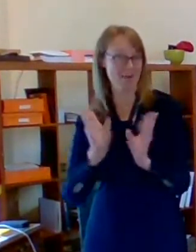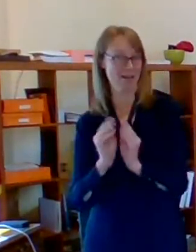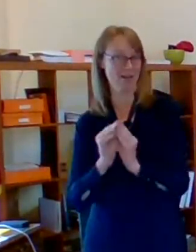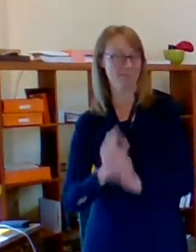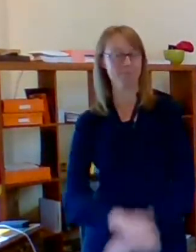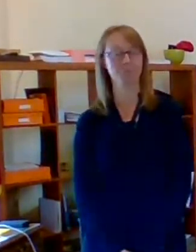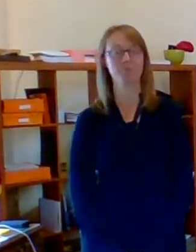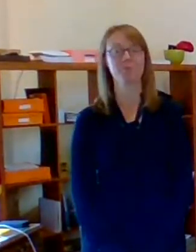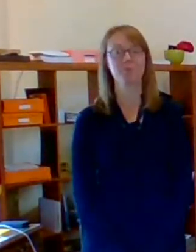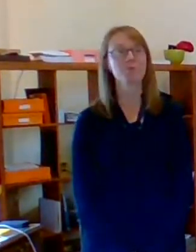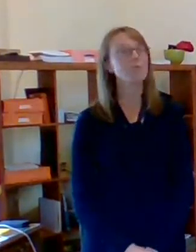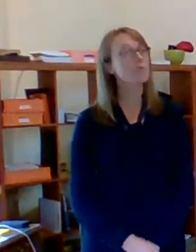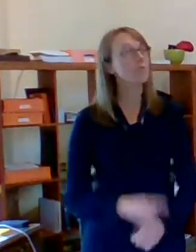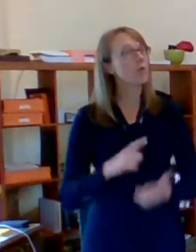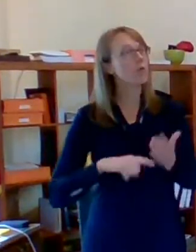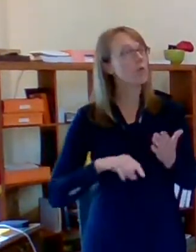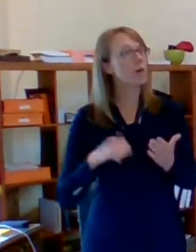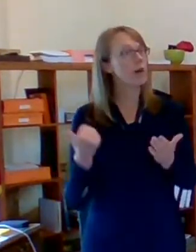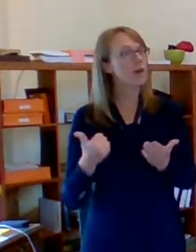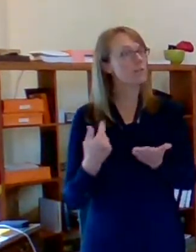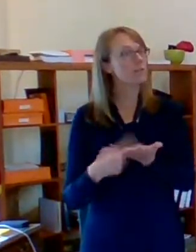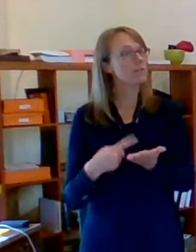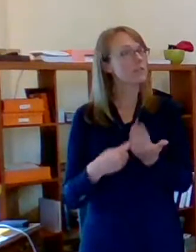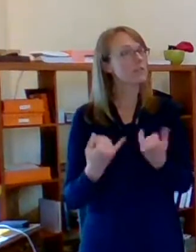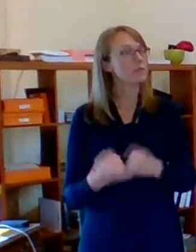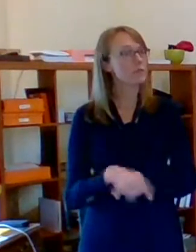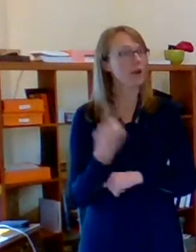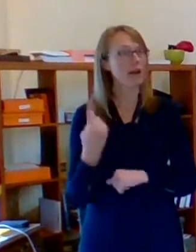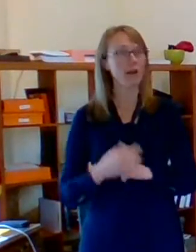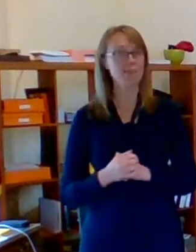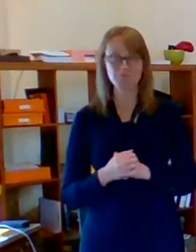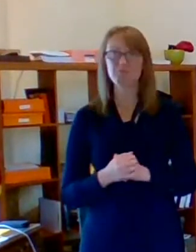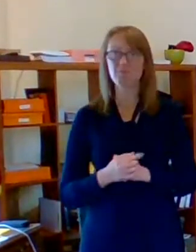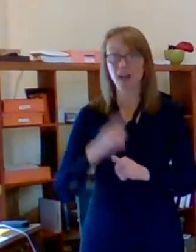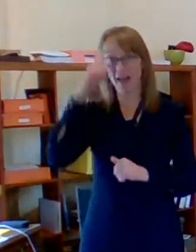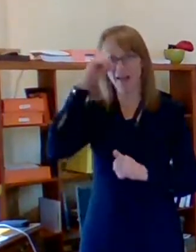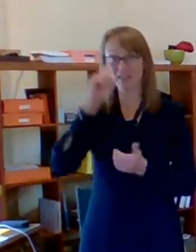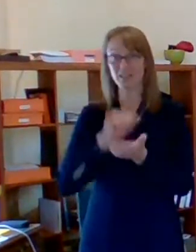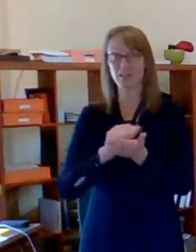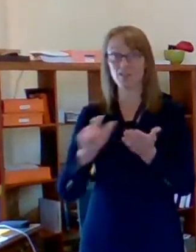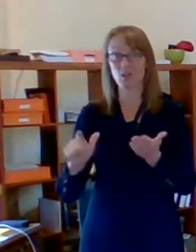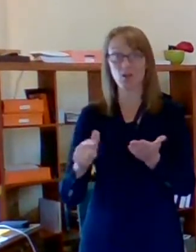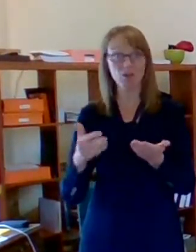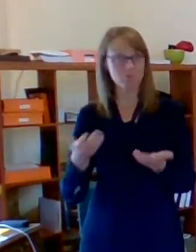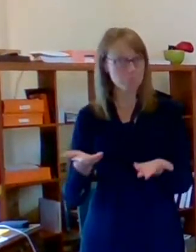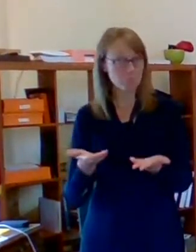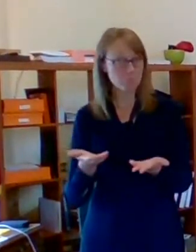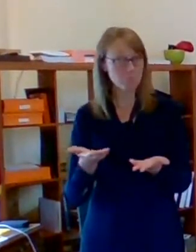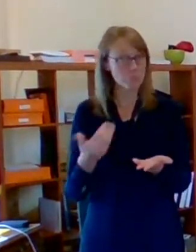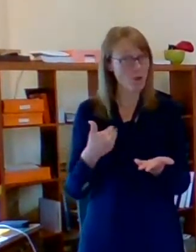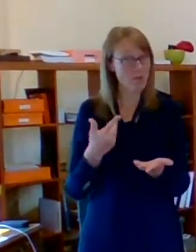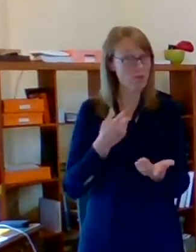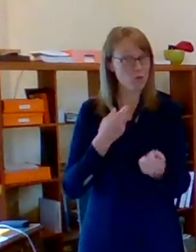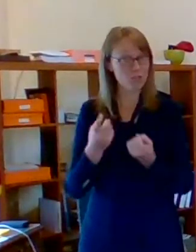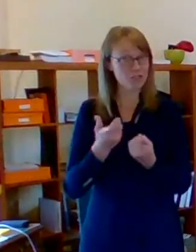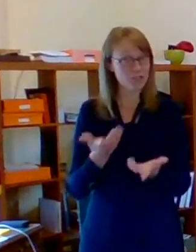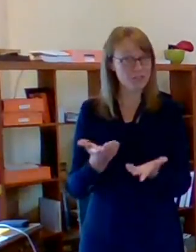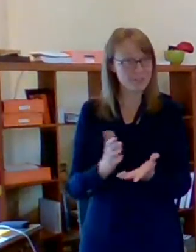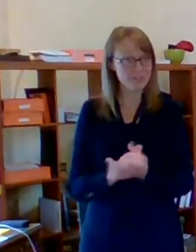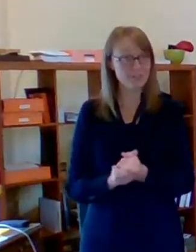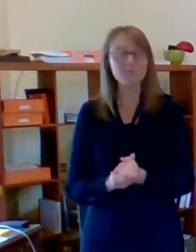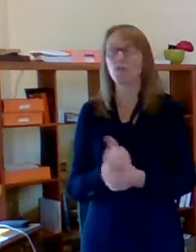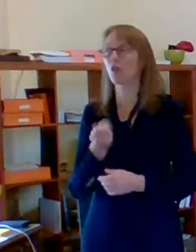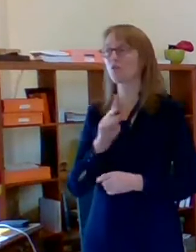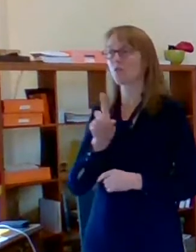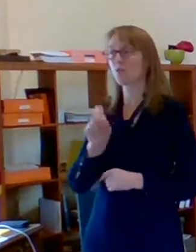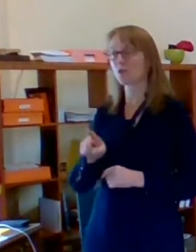What else for today? I think that's all. Do you guys have questions? A couple questions, Mayor. You may have heard